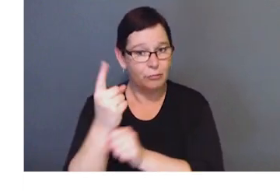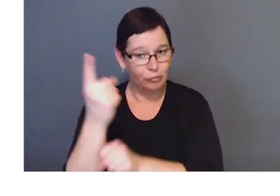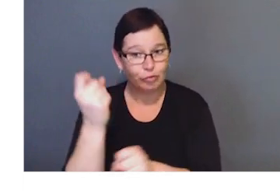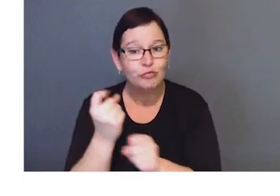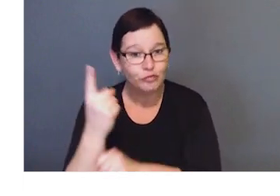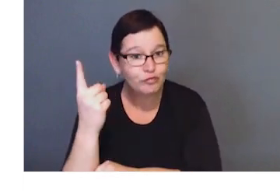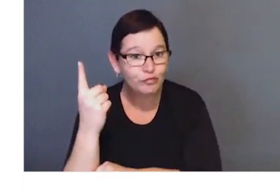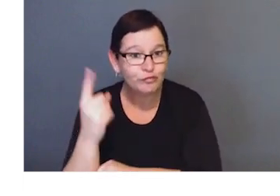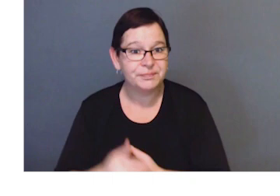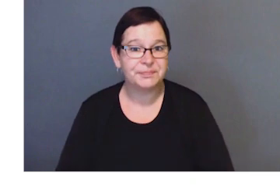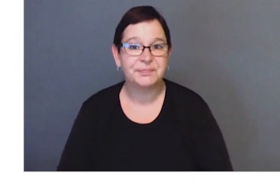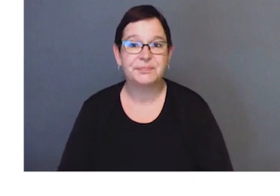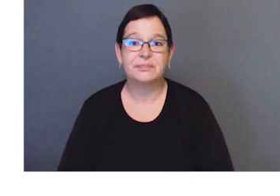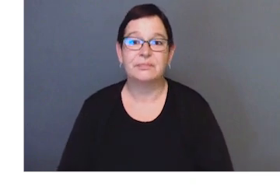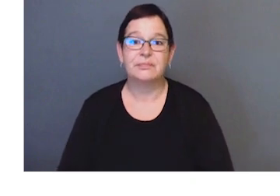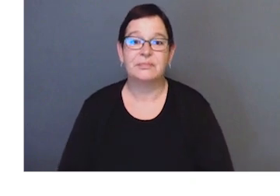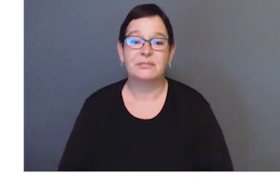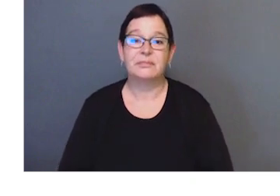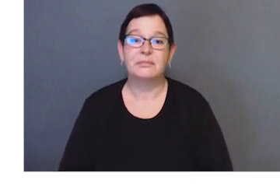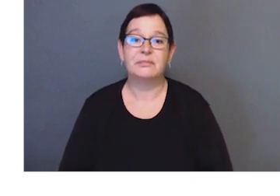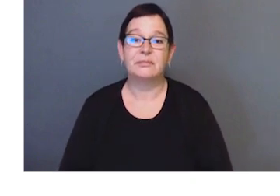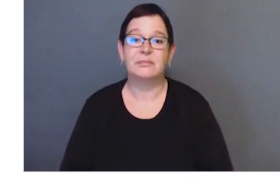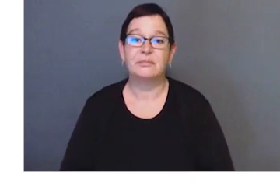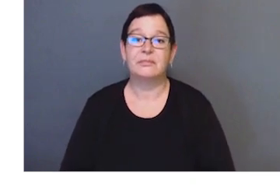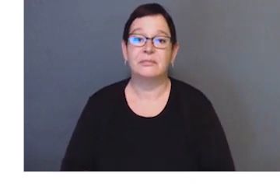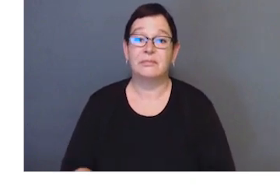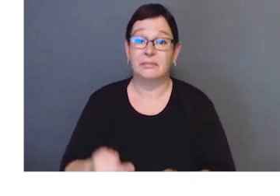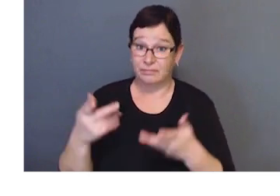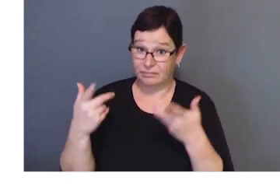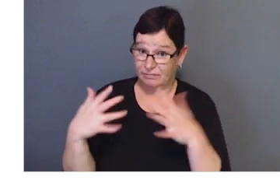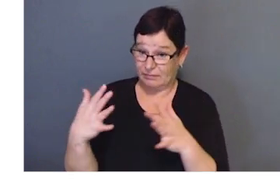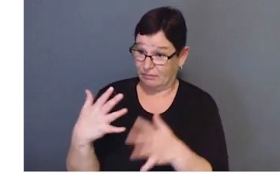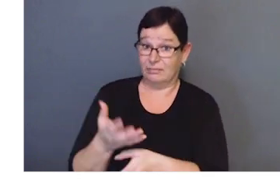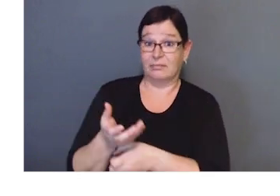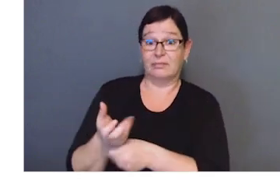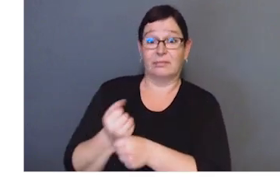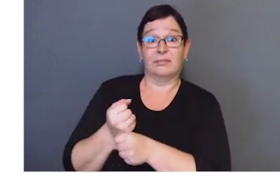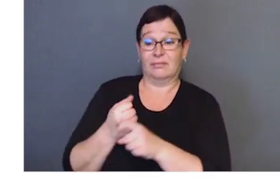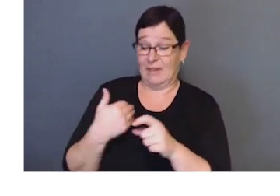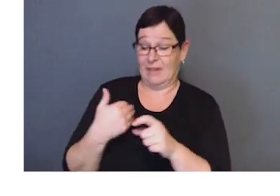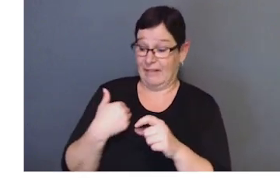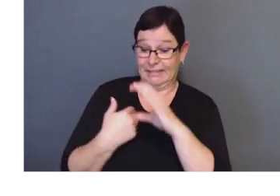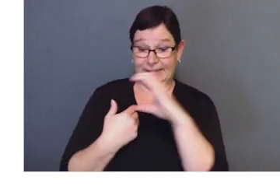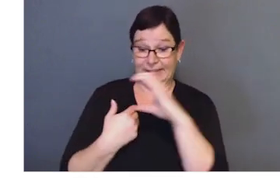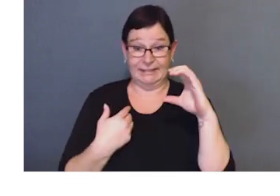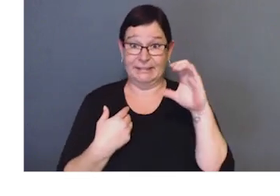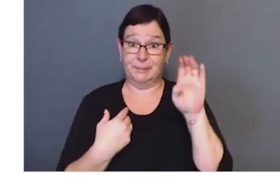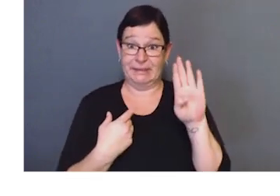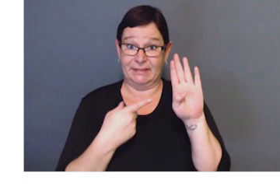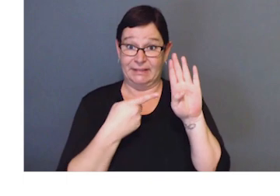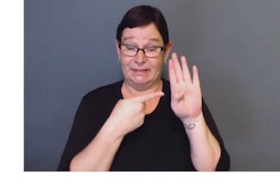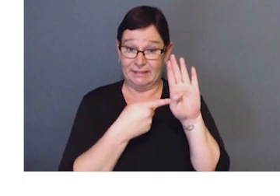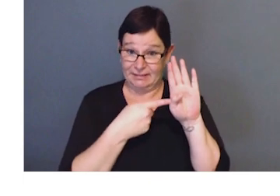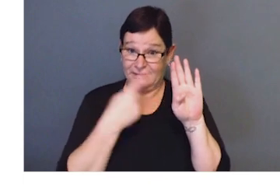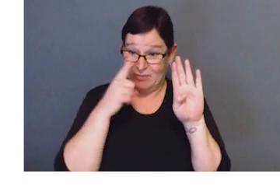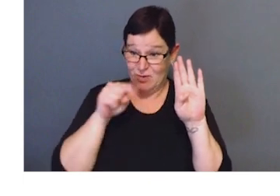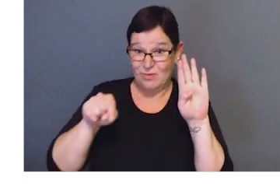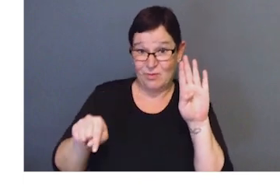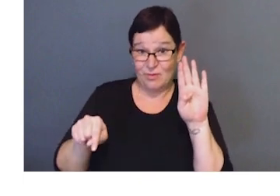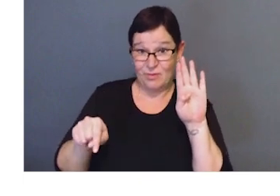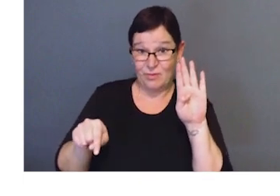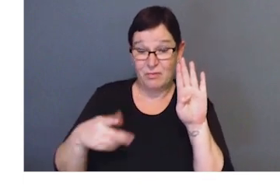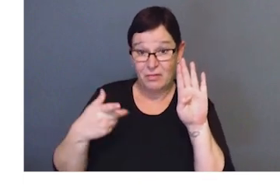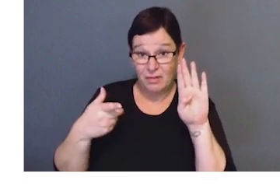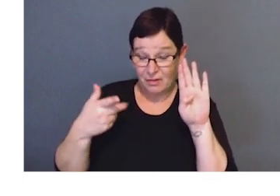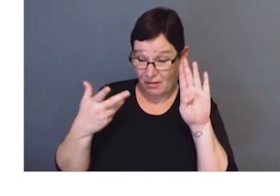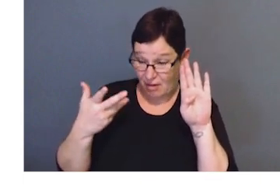are already receiving the Canada Child Benefit for a child in your care who is eligible for the disability tax credit, you do